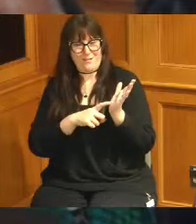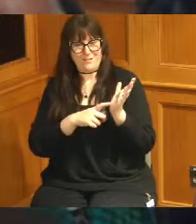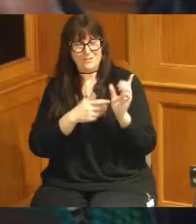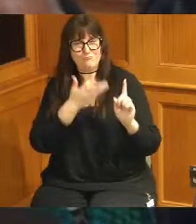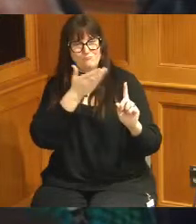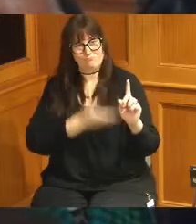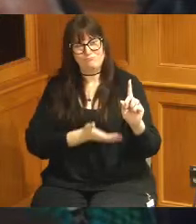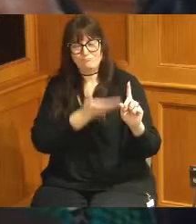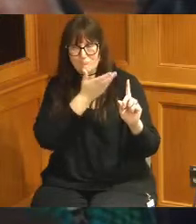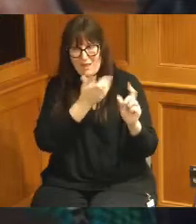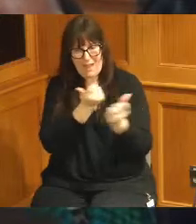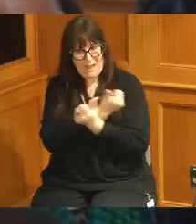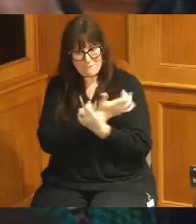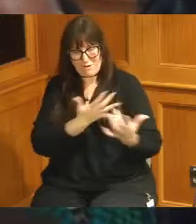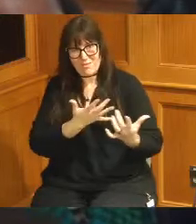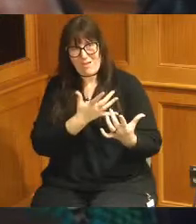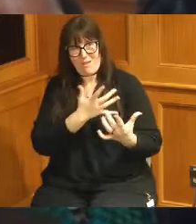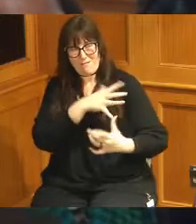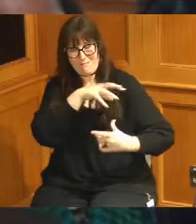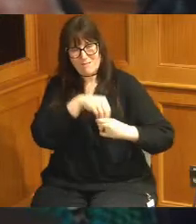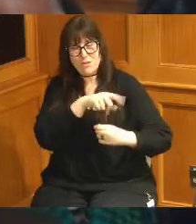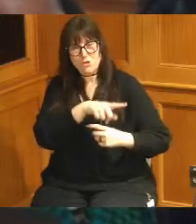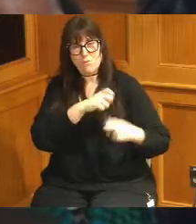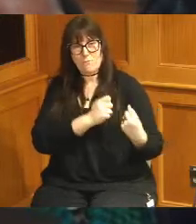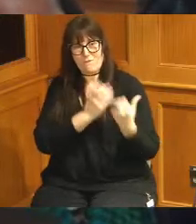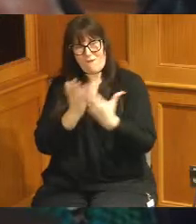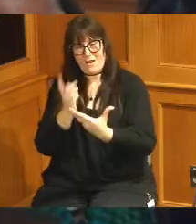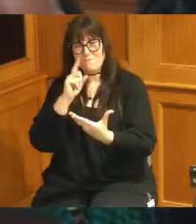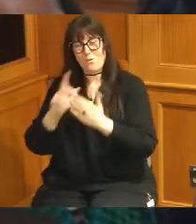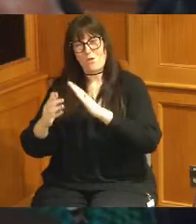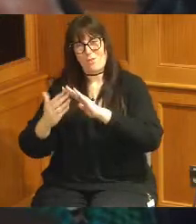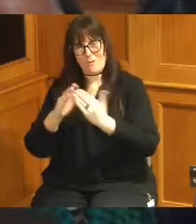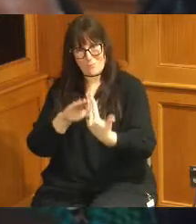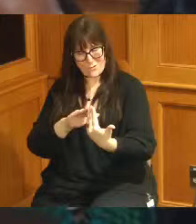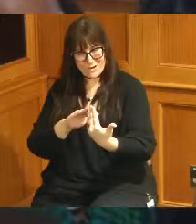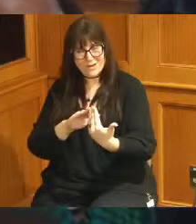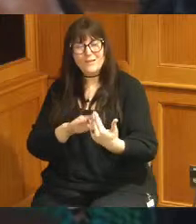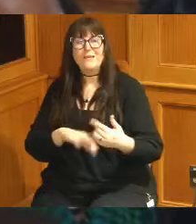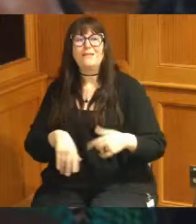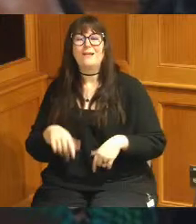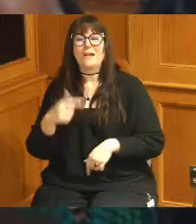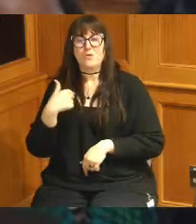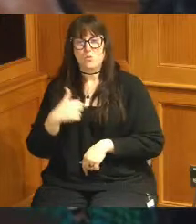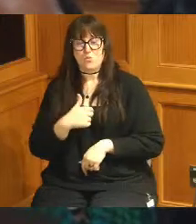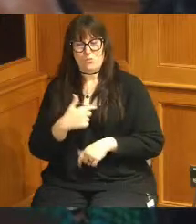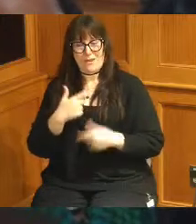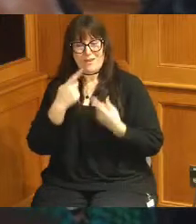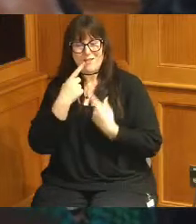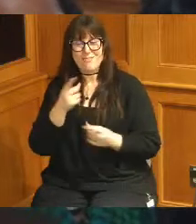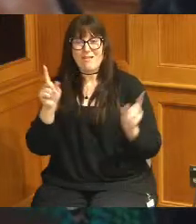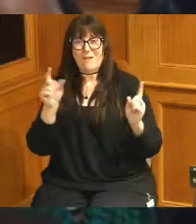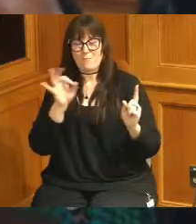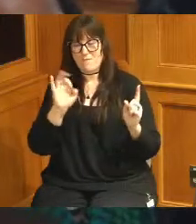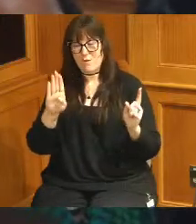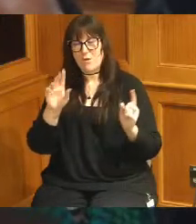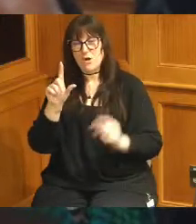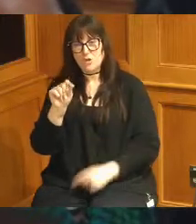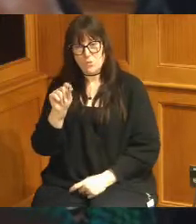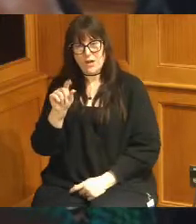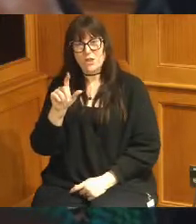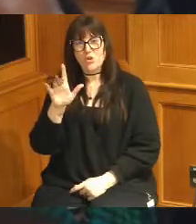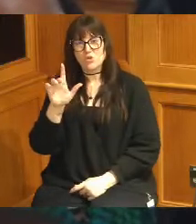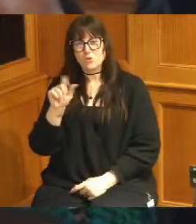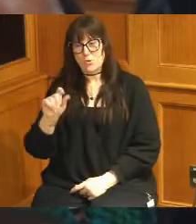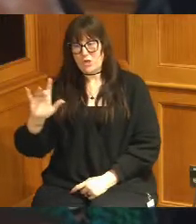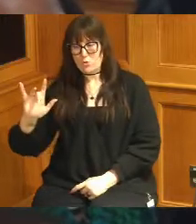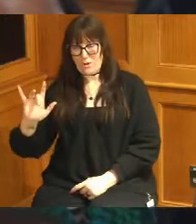invaluable contributions of Judge Janaea Trotter Bratton to the community, and does hereby proclaim February 20th,